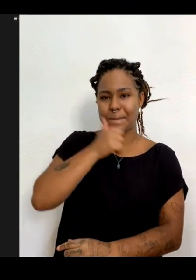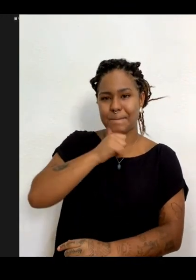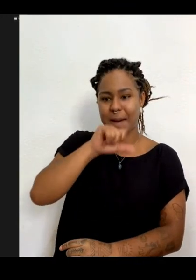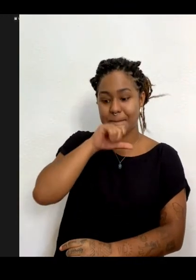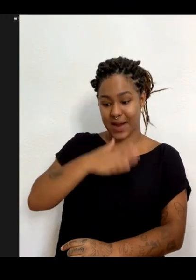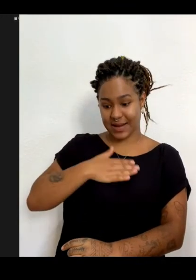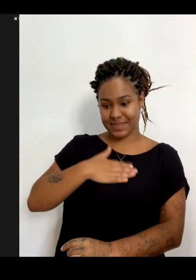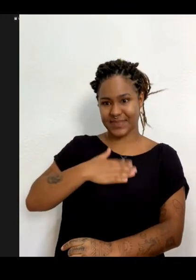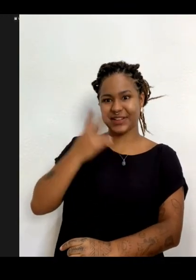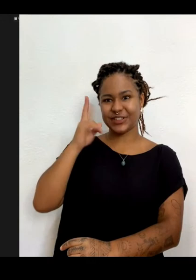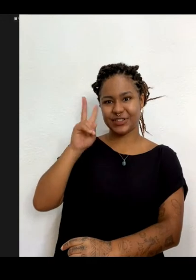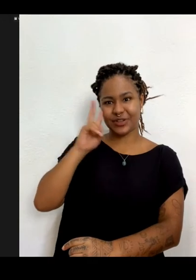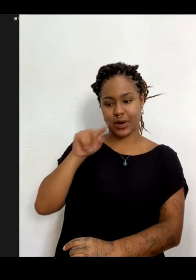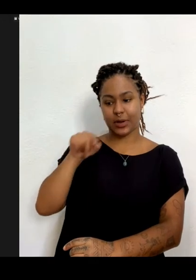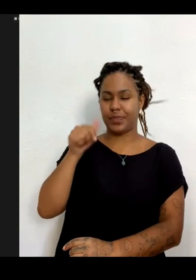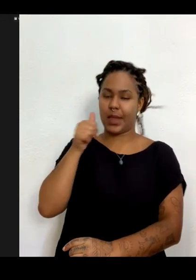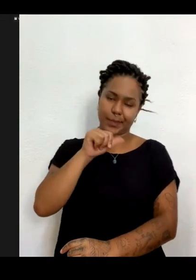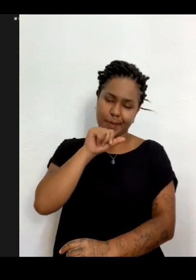he